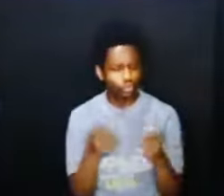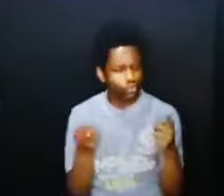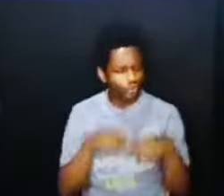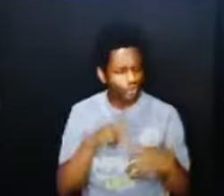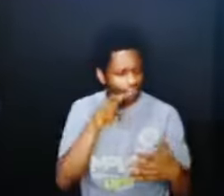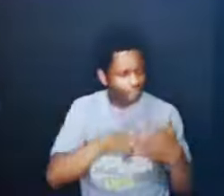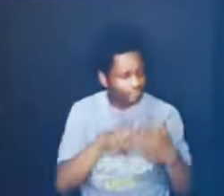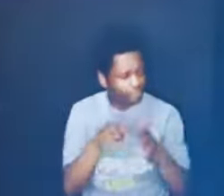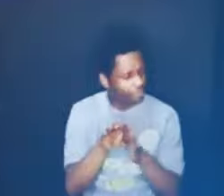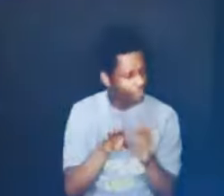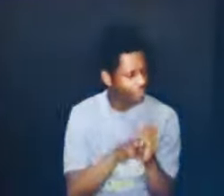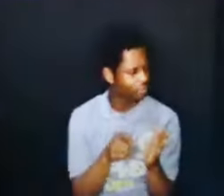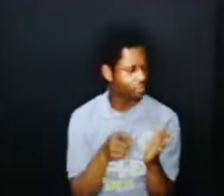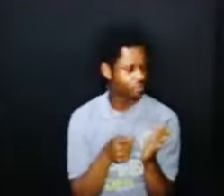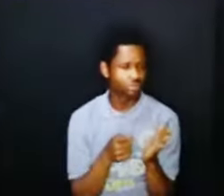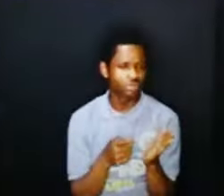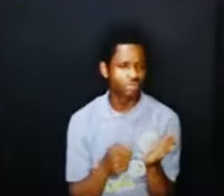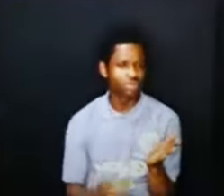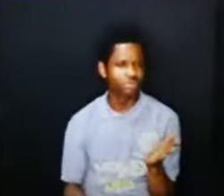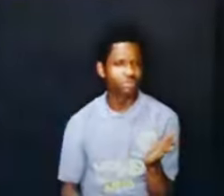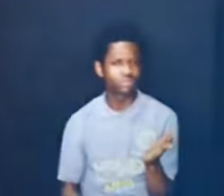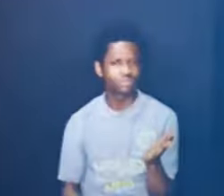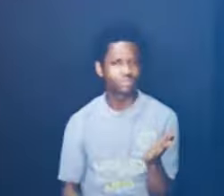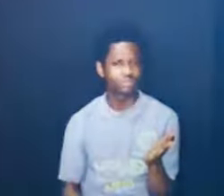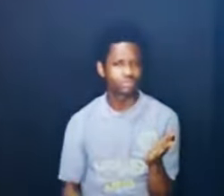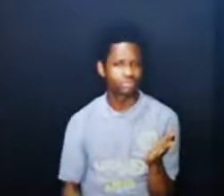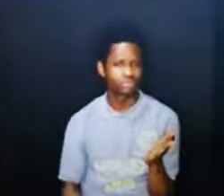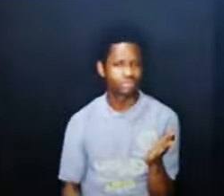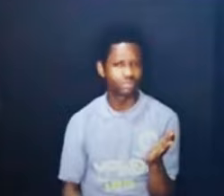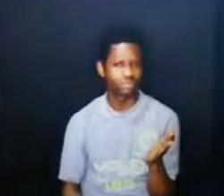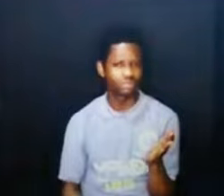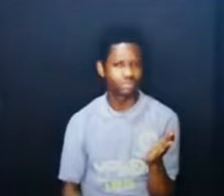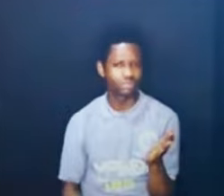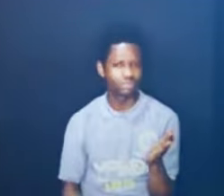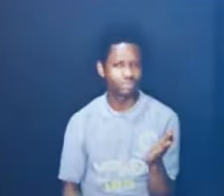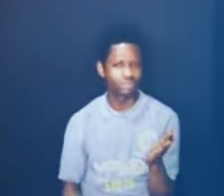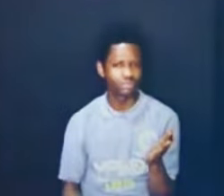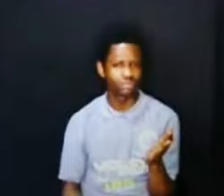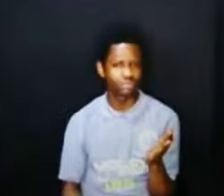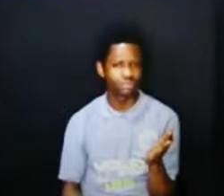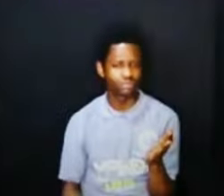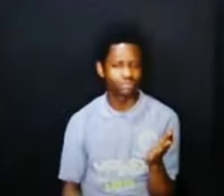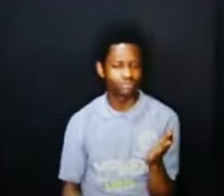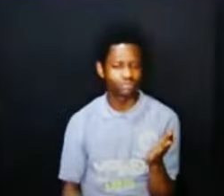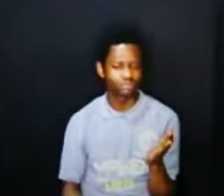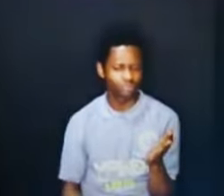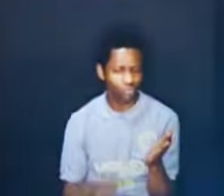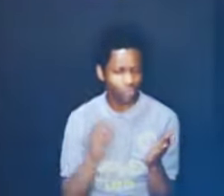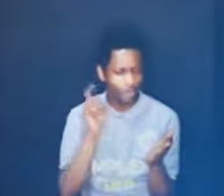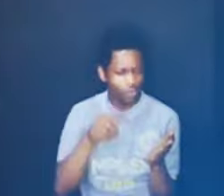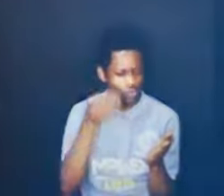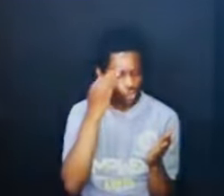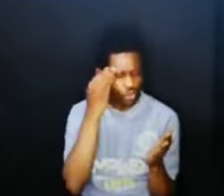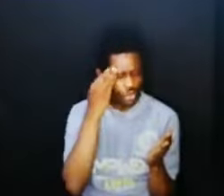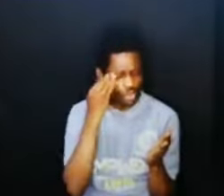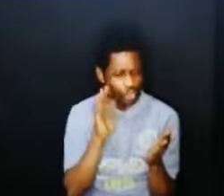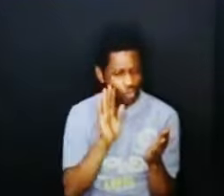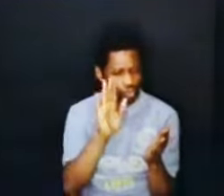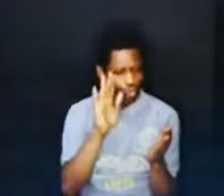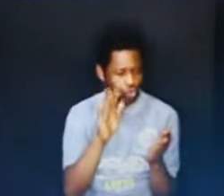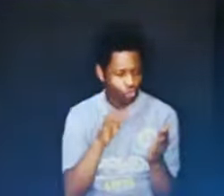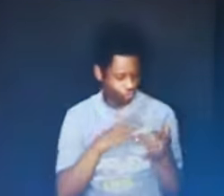previous ma wo kenkan twrosem no, know that you are feeding your spirit man the seed that is in you. Huni